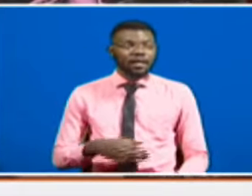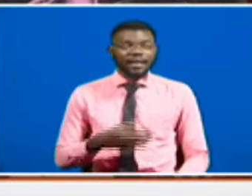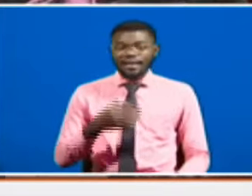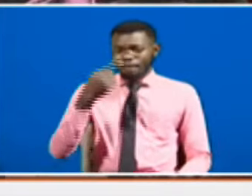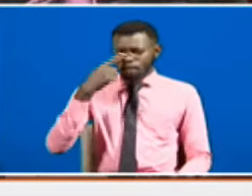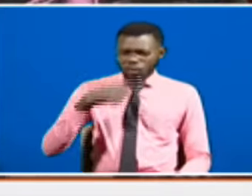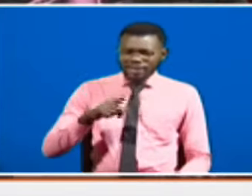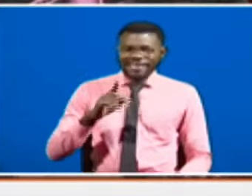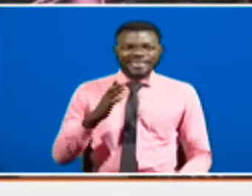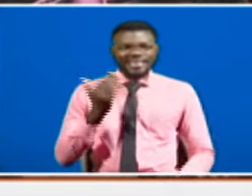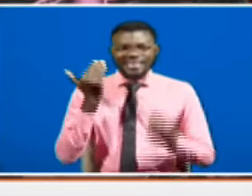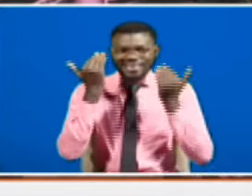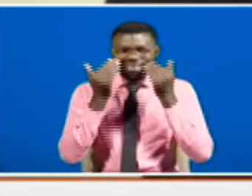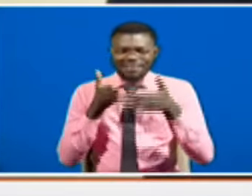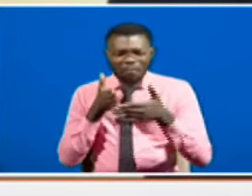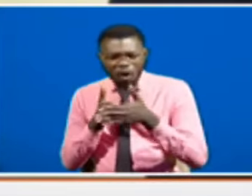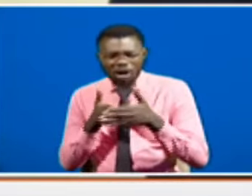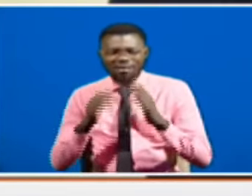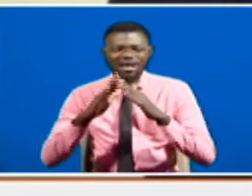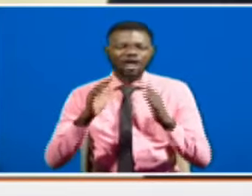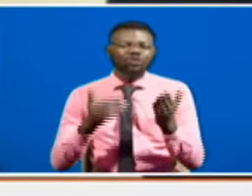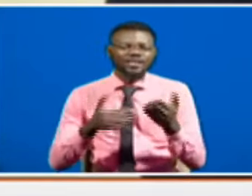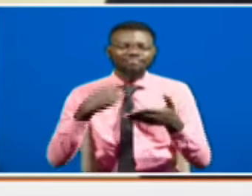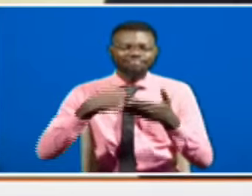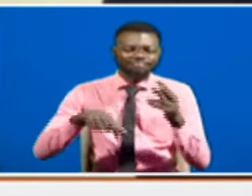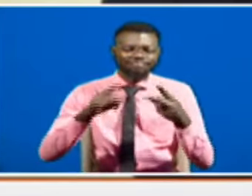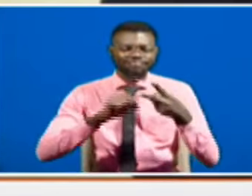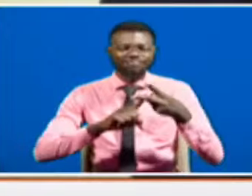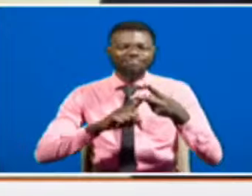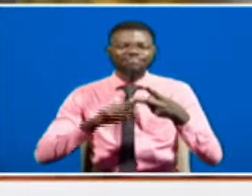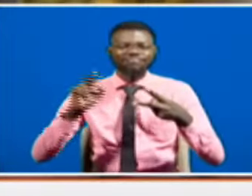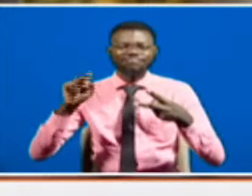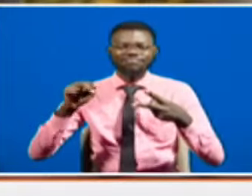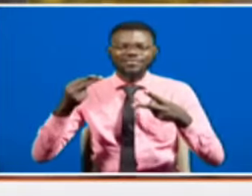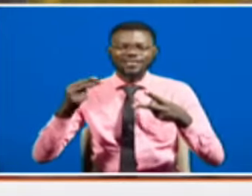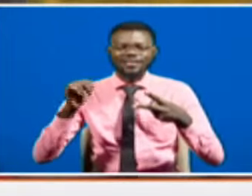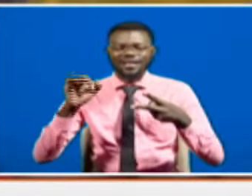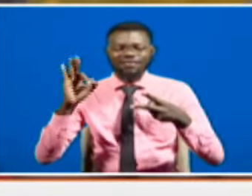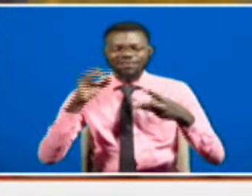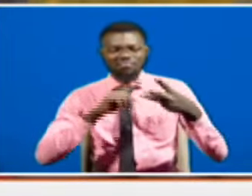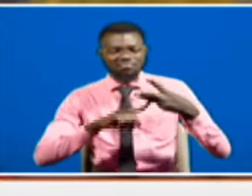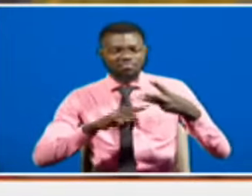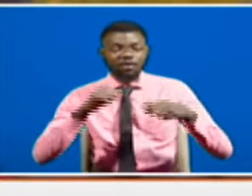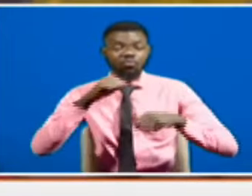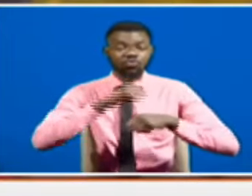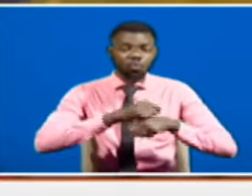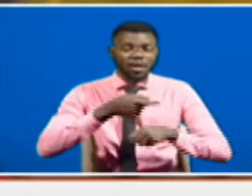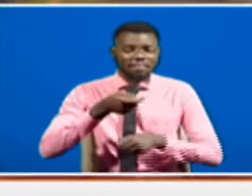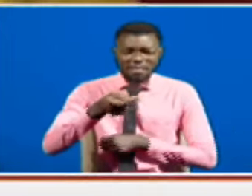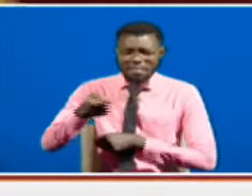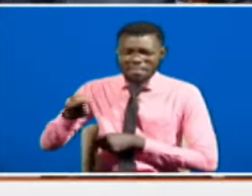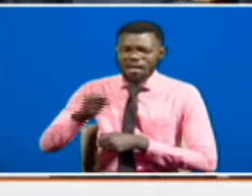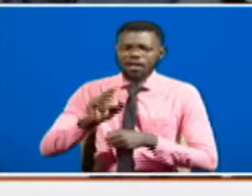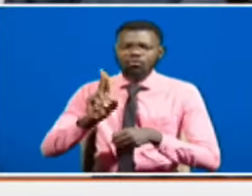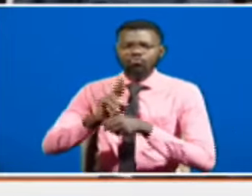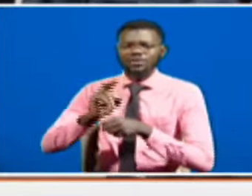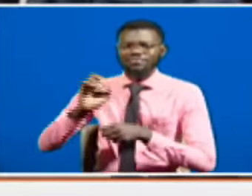battles include the housing levy, the National Social Insurance Fund, the payment of school fees through